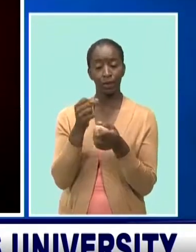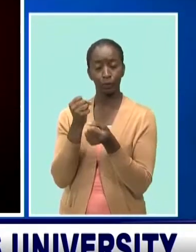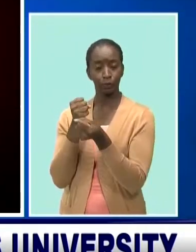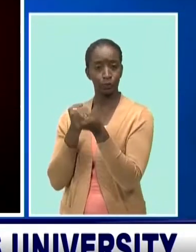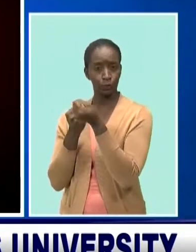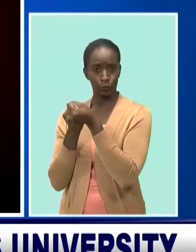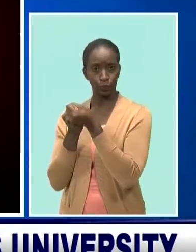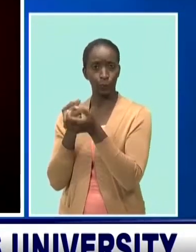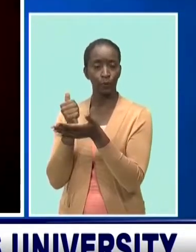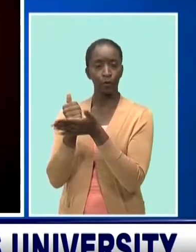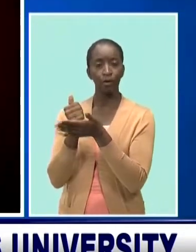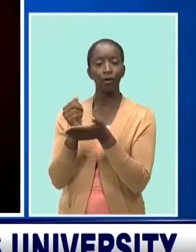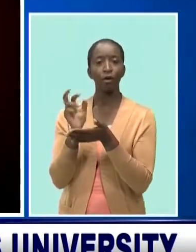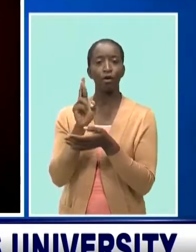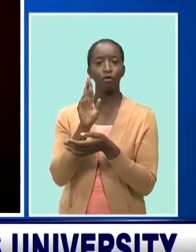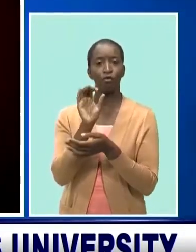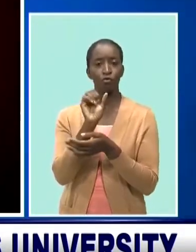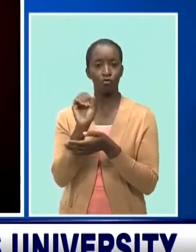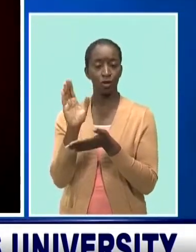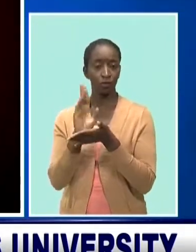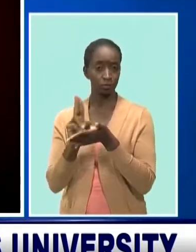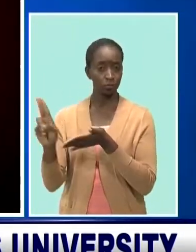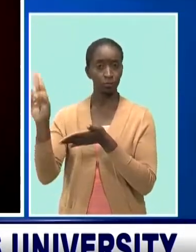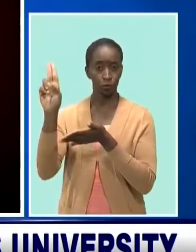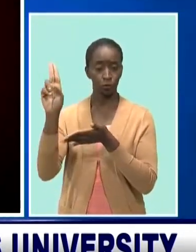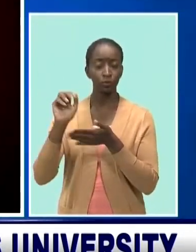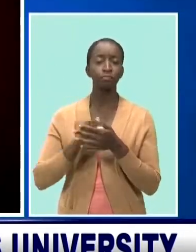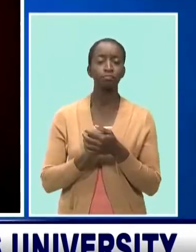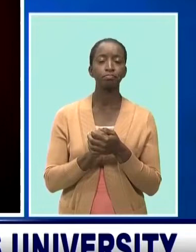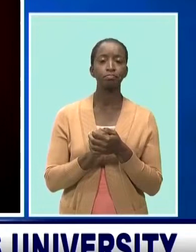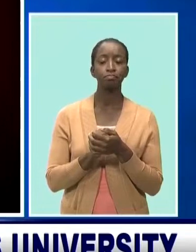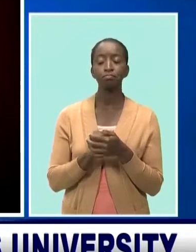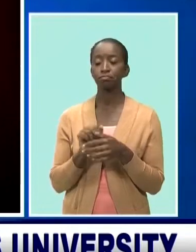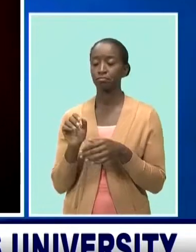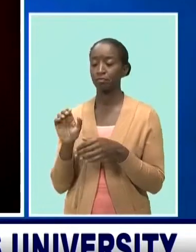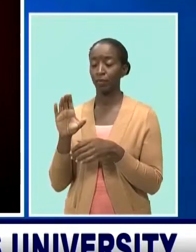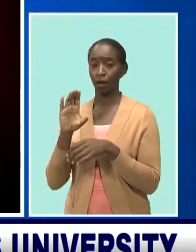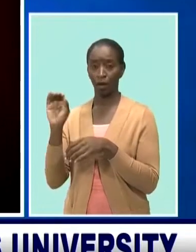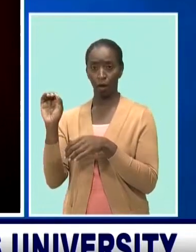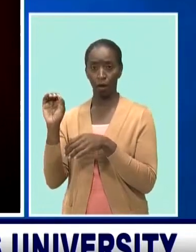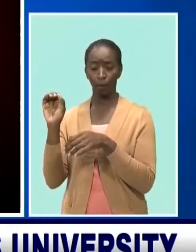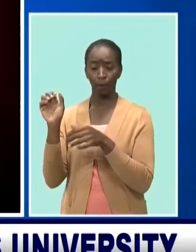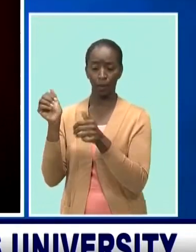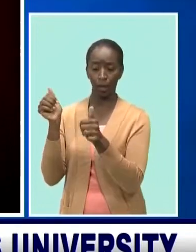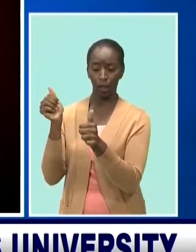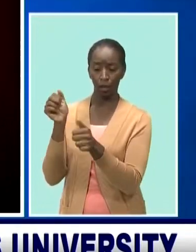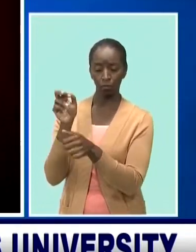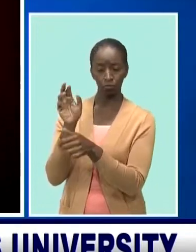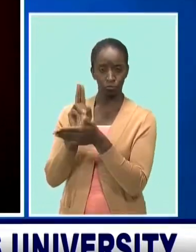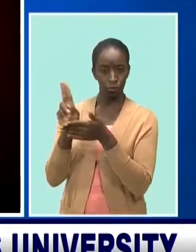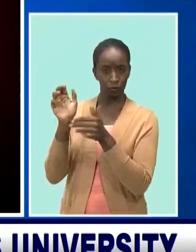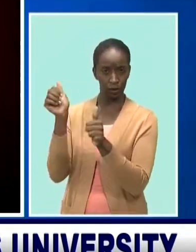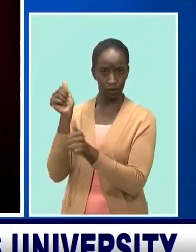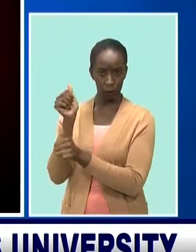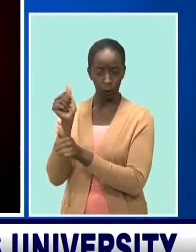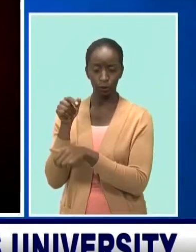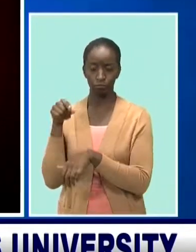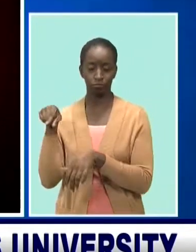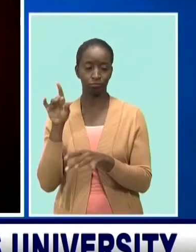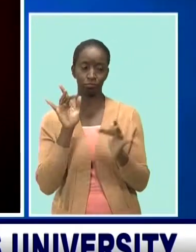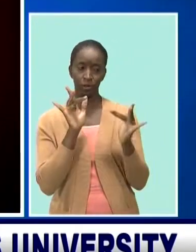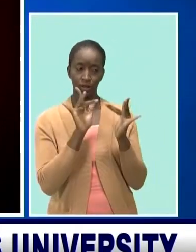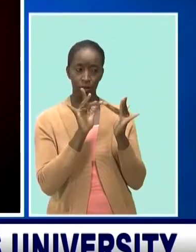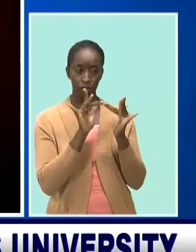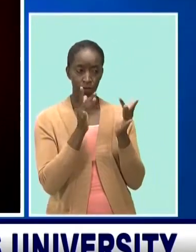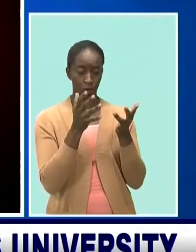contacted by Attilum, the parent company of Ross, on the morning of May 24th last year, and given just a week to